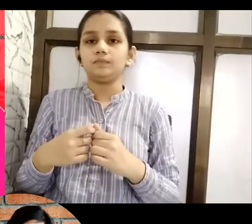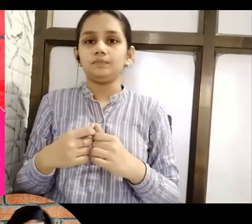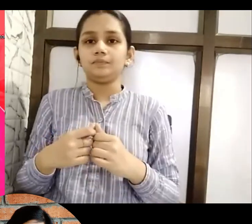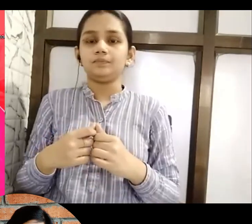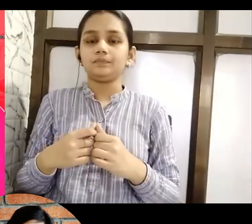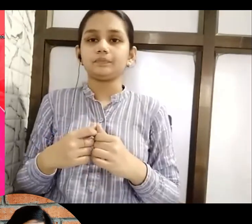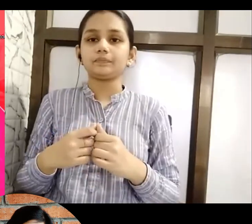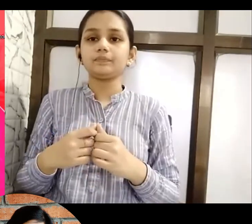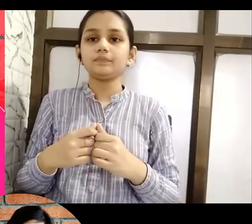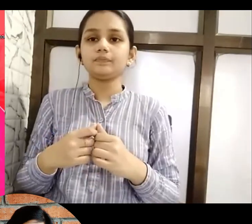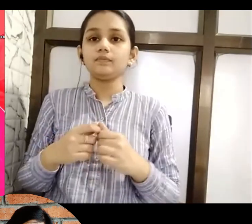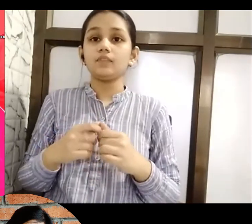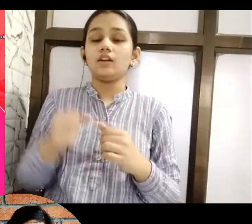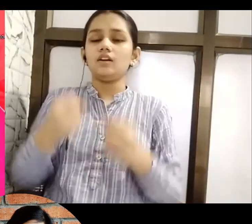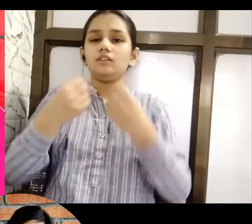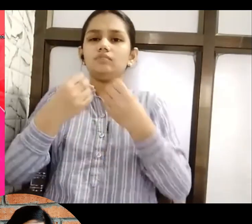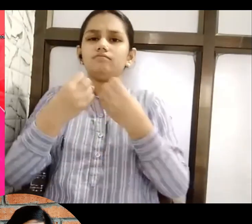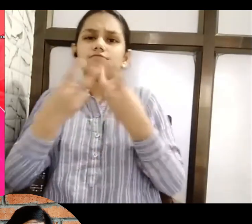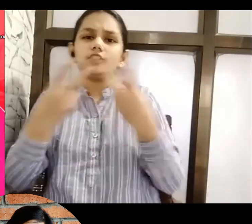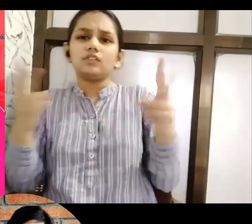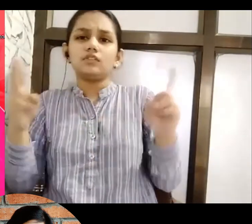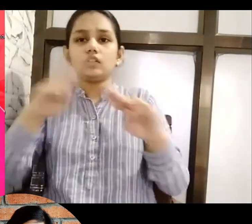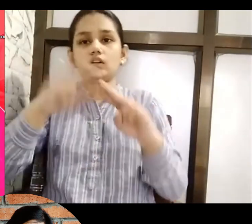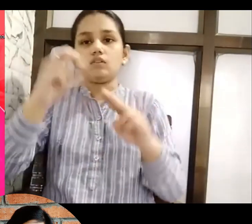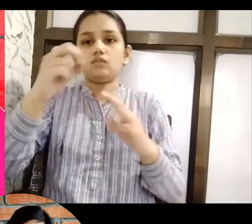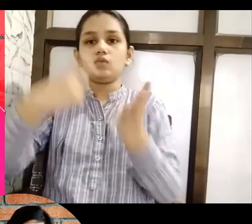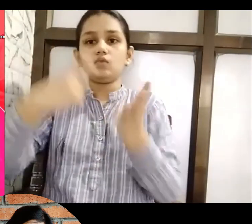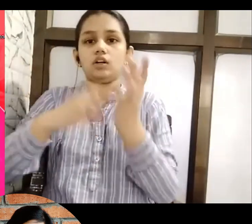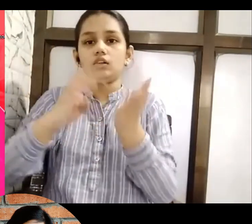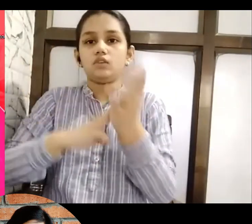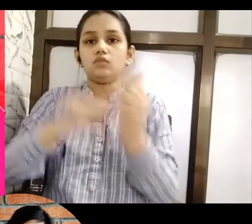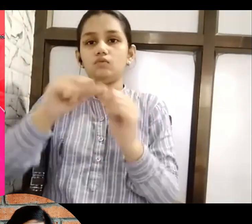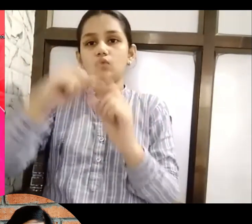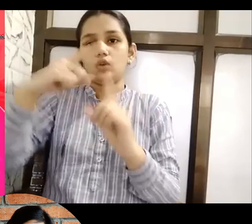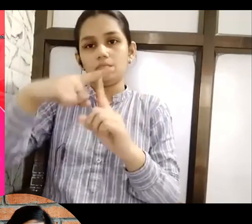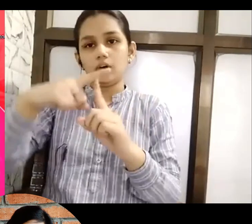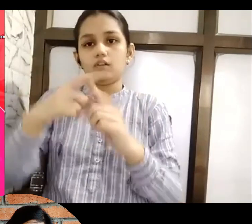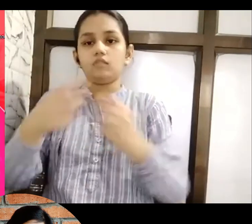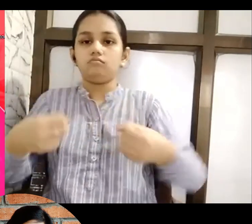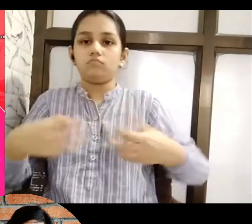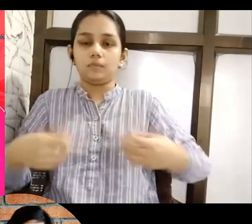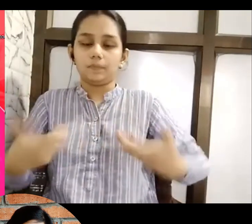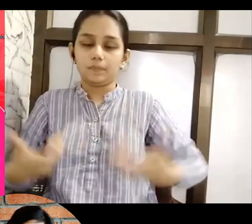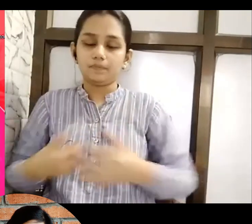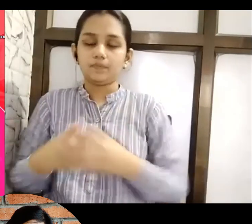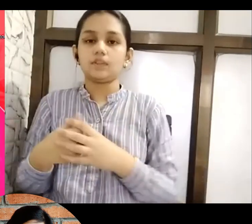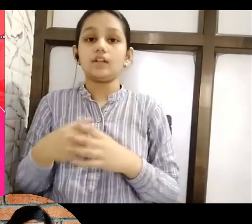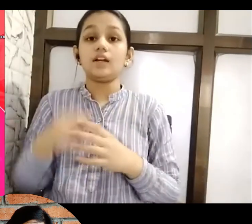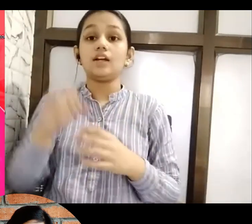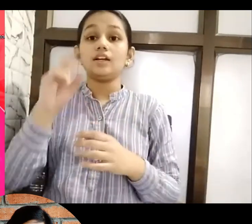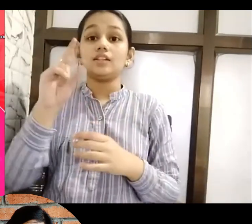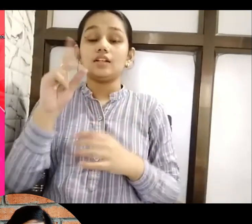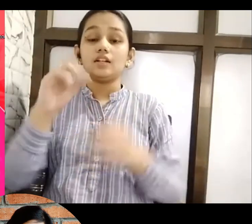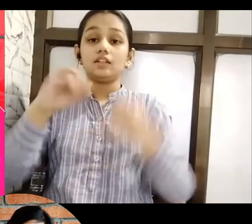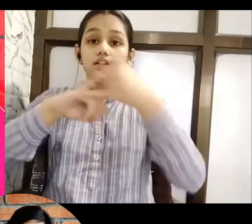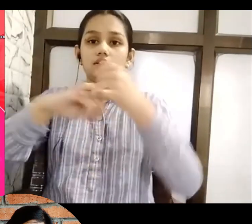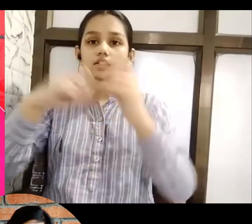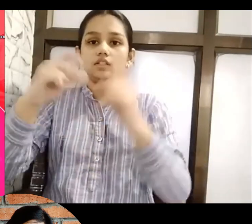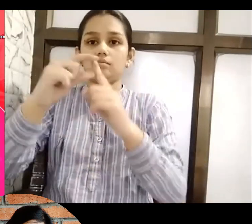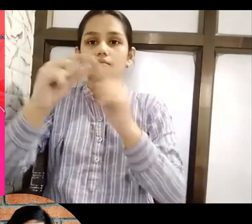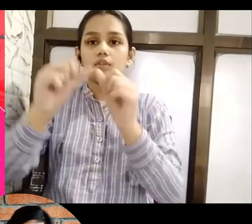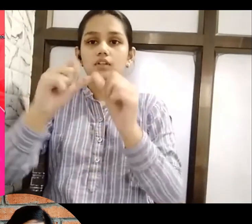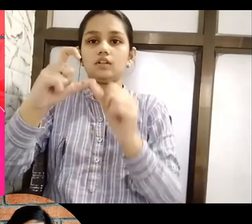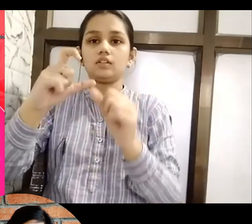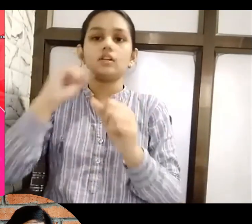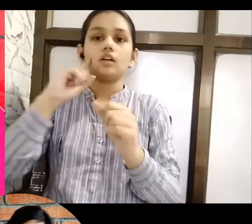this is my formatting commands. Then I'm coming to spacing commands. When I come to spacing commands, this is